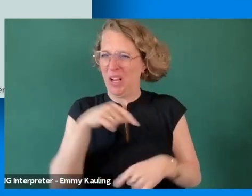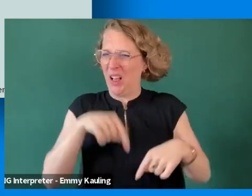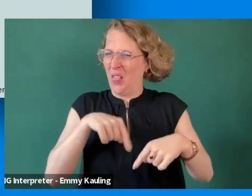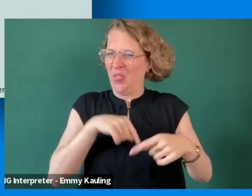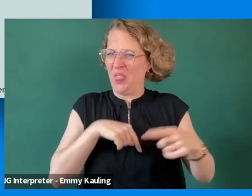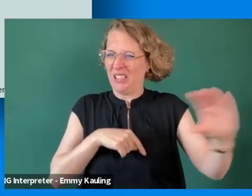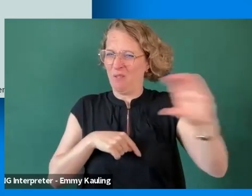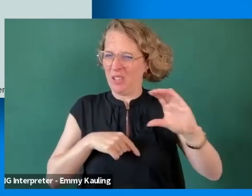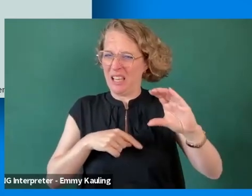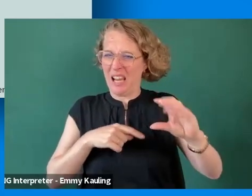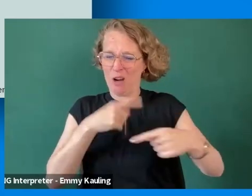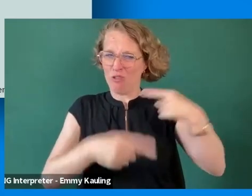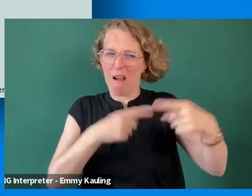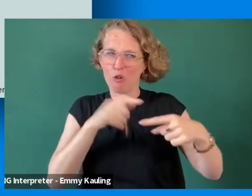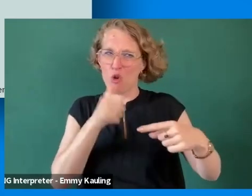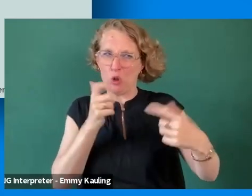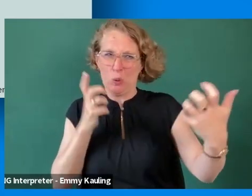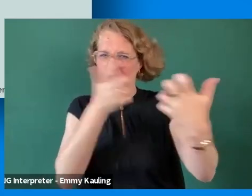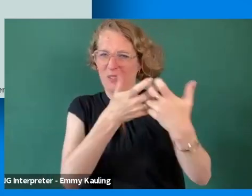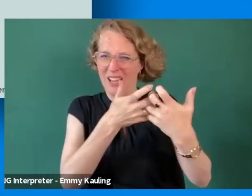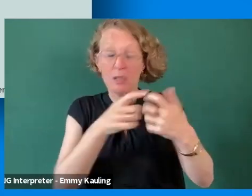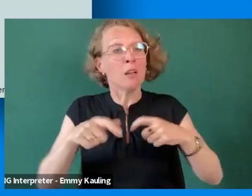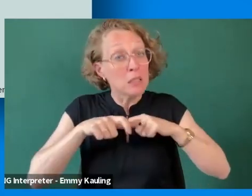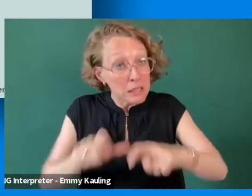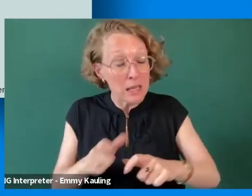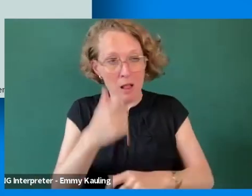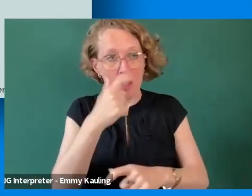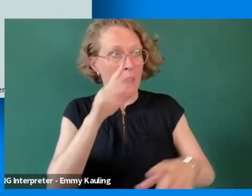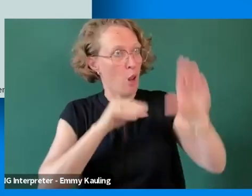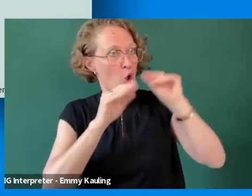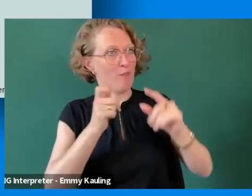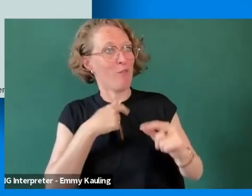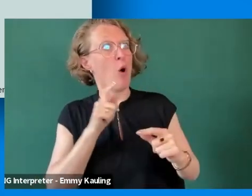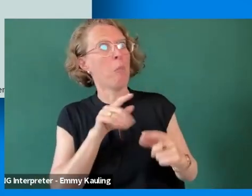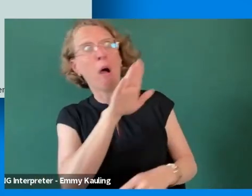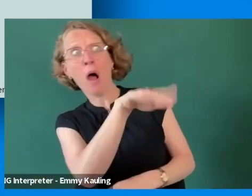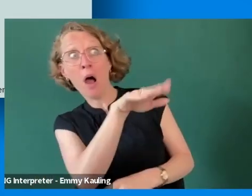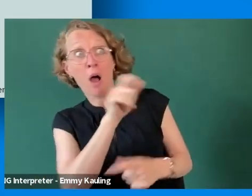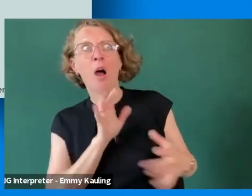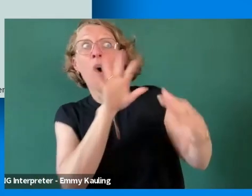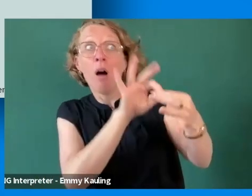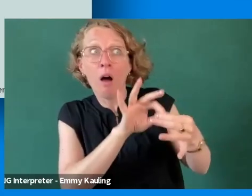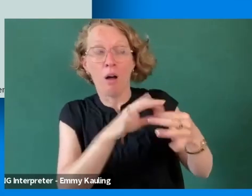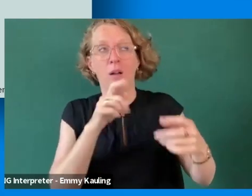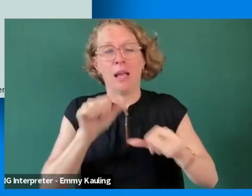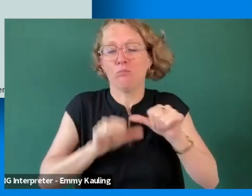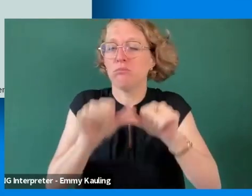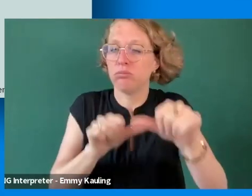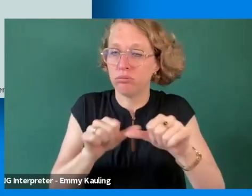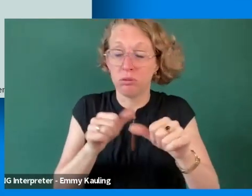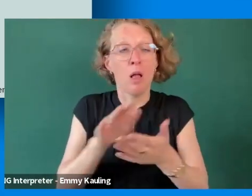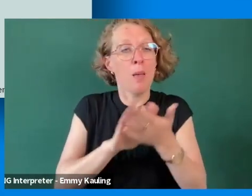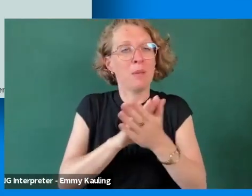particular call, that they still receive feedback and can learn from the experience and submit stronger proposals in the